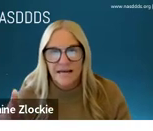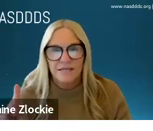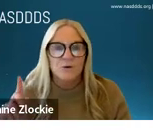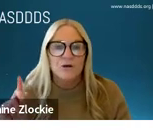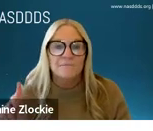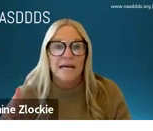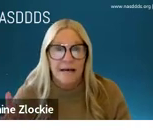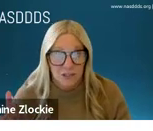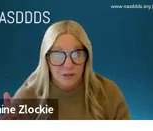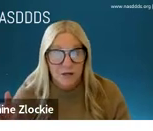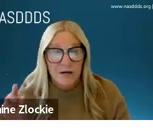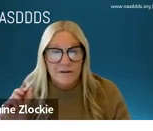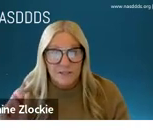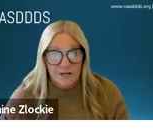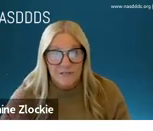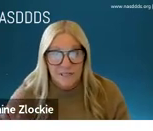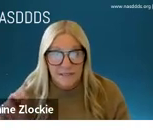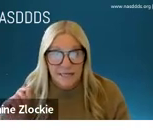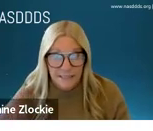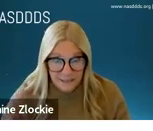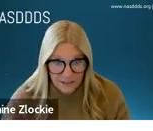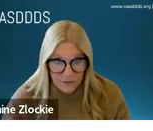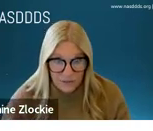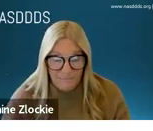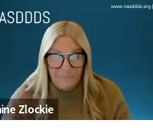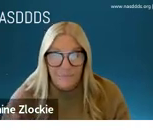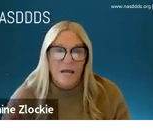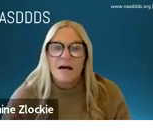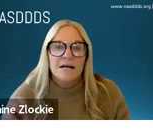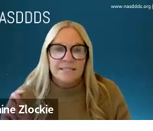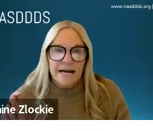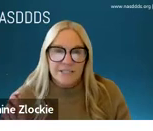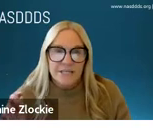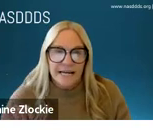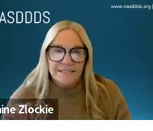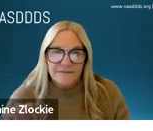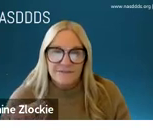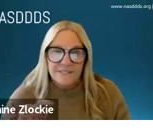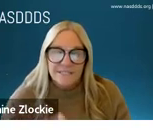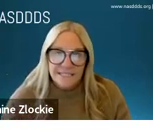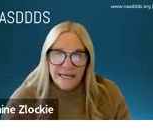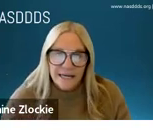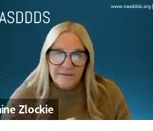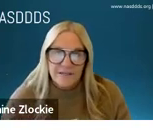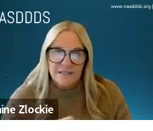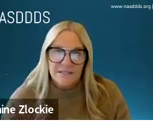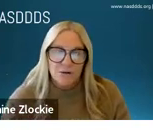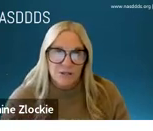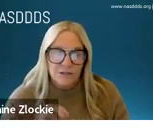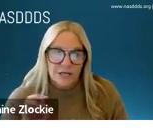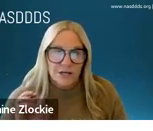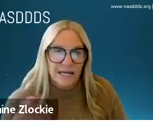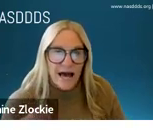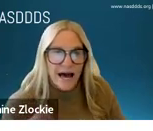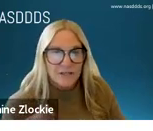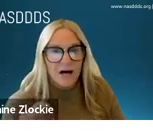Just that you could be eligible for services in an institution. Section 1915C of the